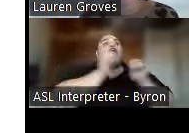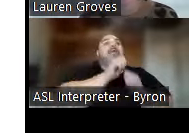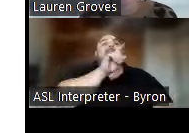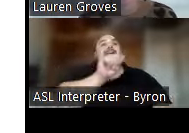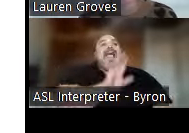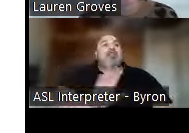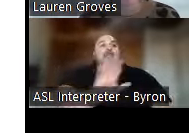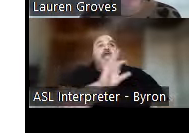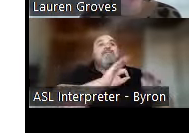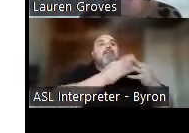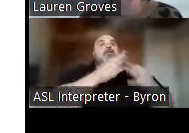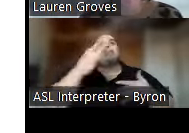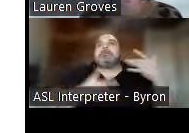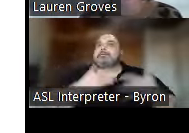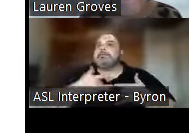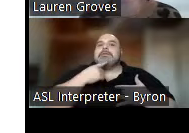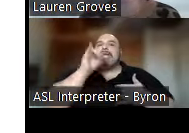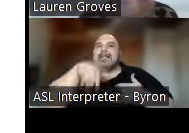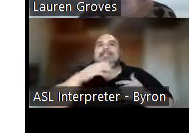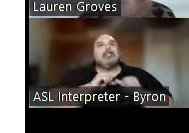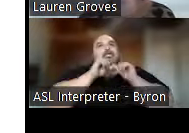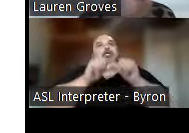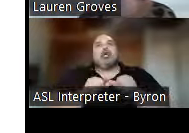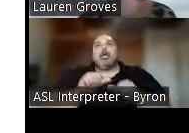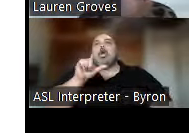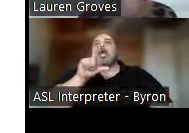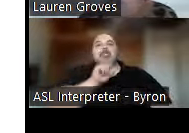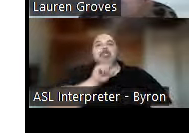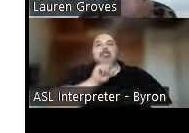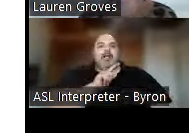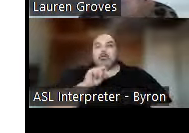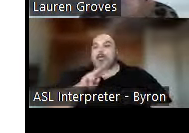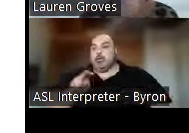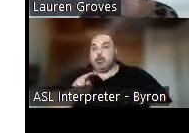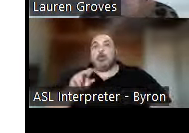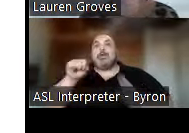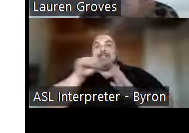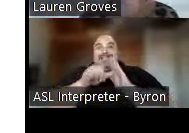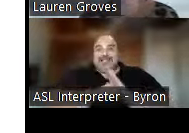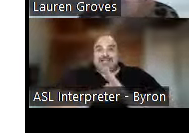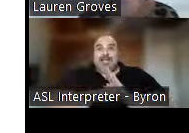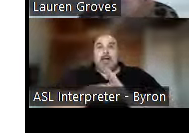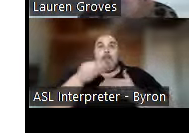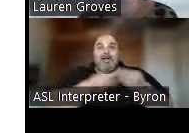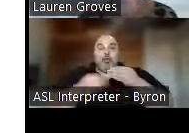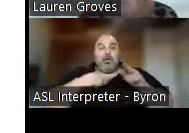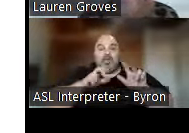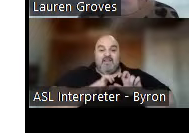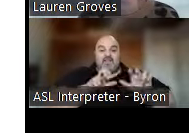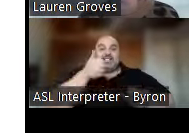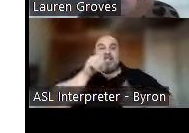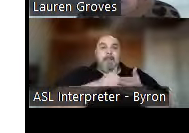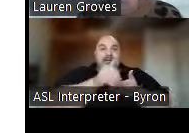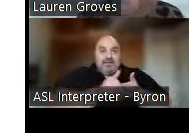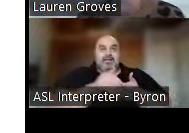so I'm excited to say this has continued as well. And in the 21-22 state budget, we invested 10 million in ongoing general